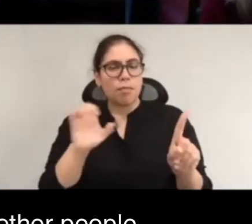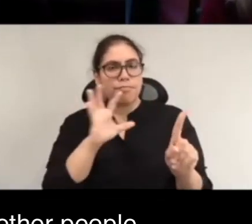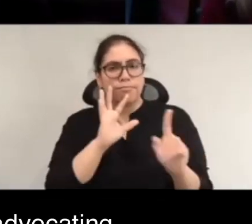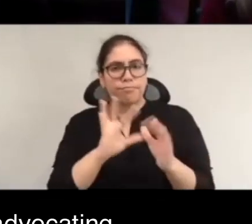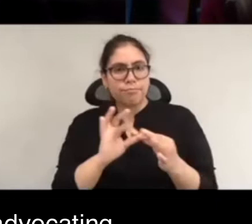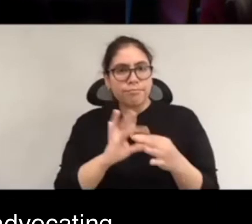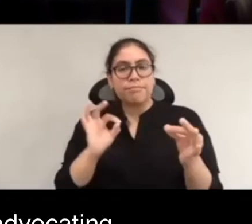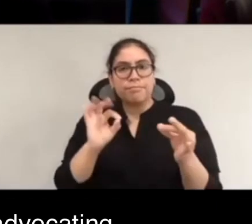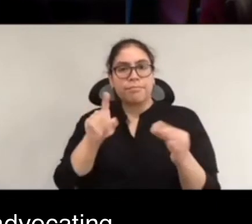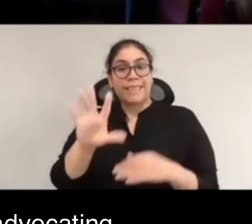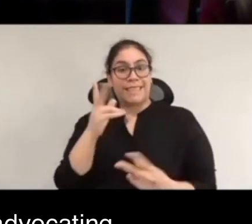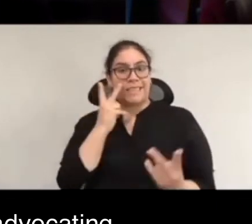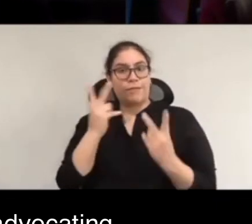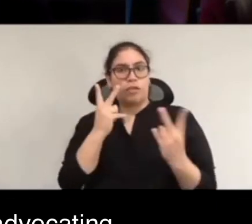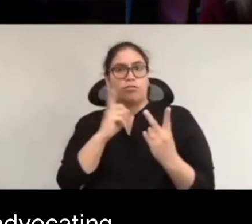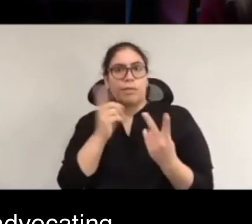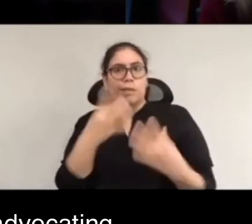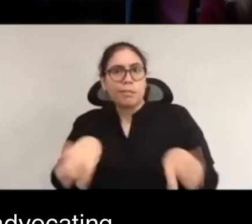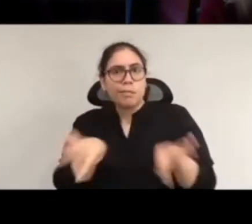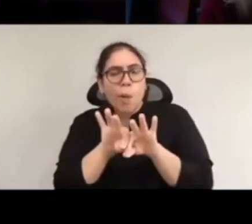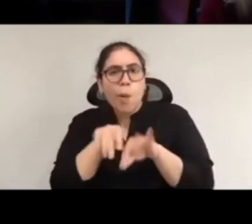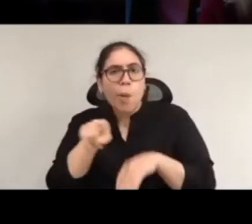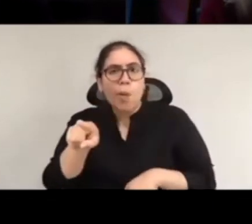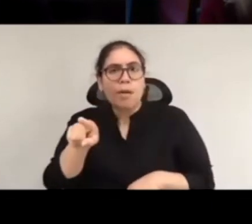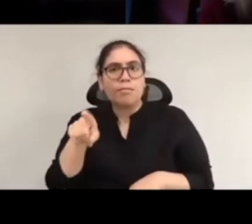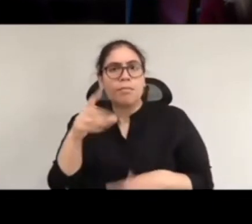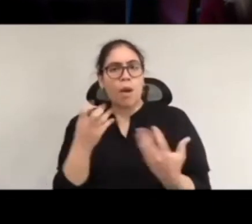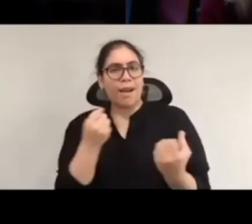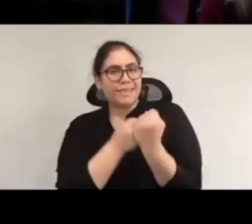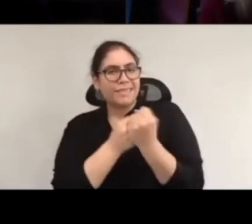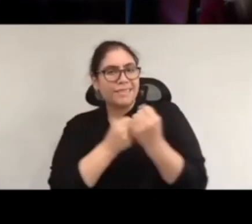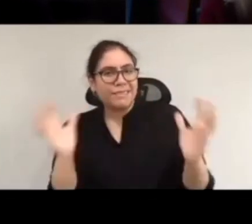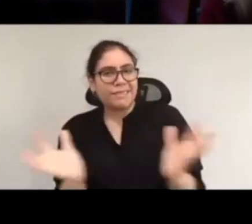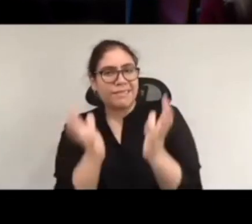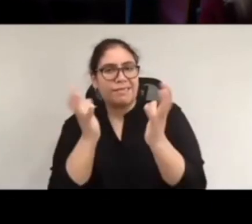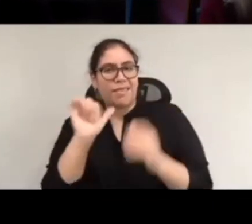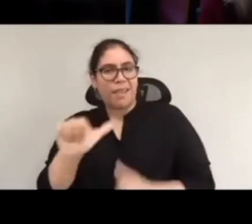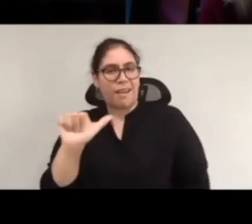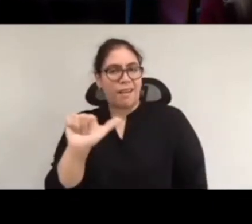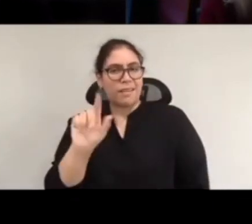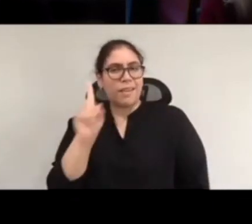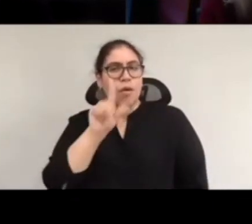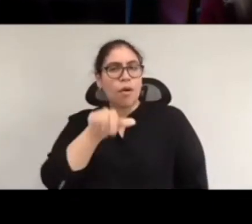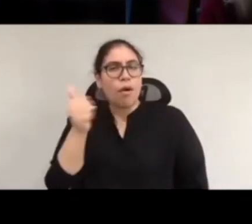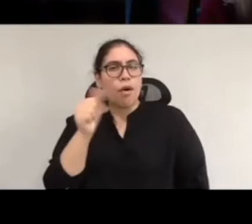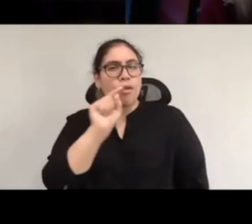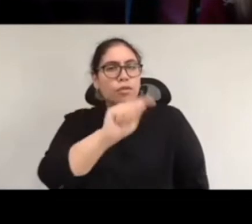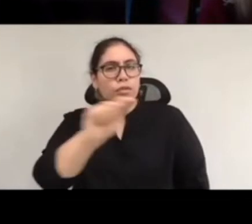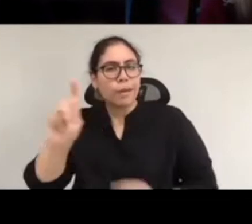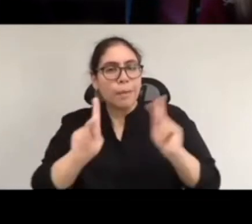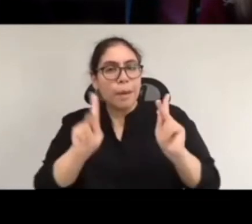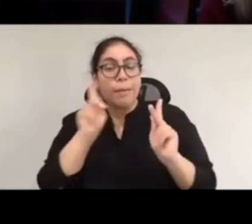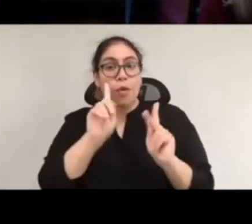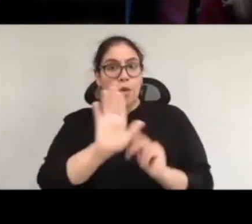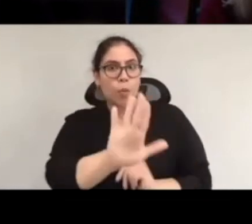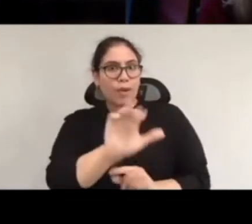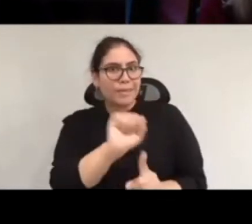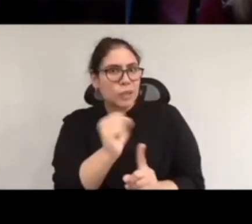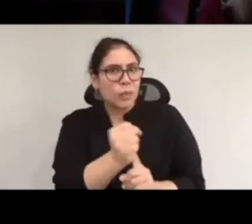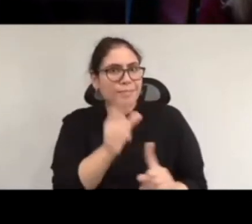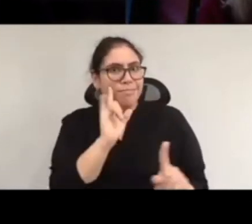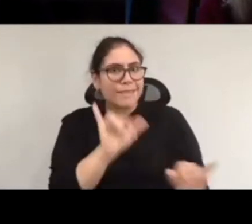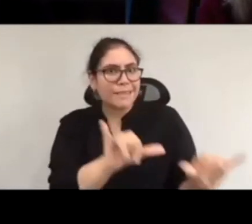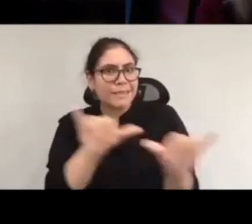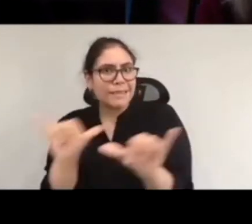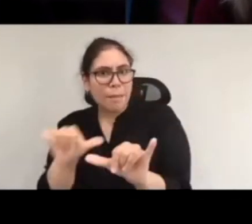are blind, and he's also advocating for audio description to other people that are in your situation and also in other situations. We